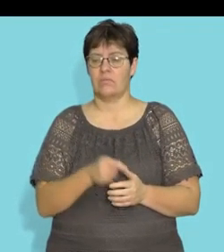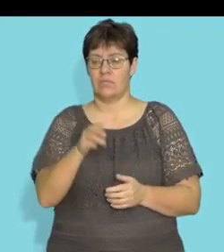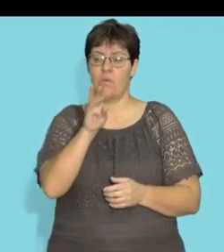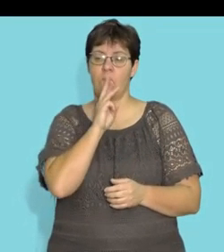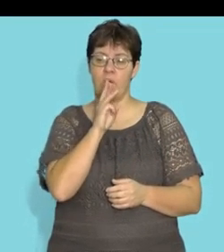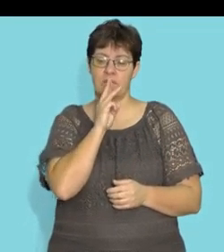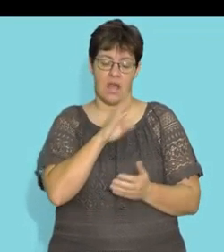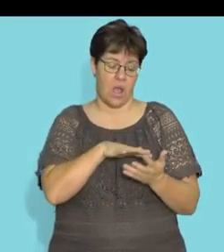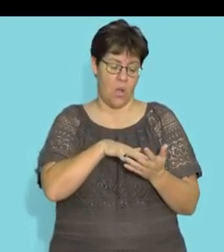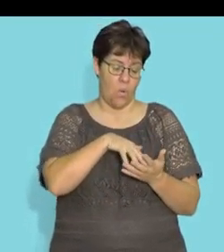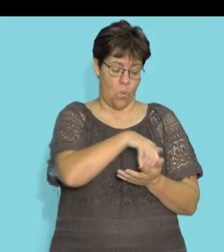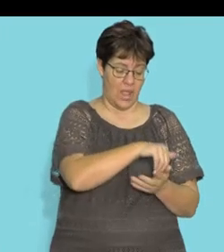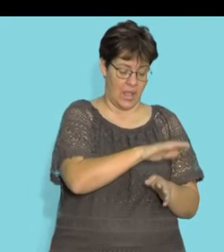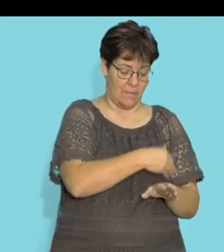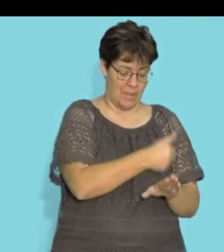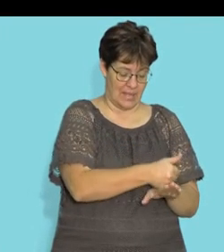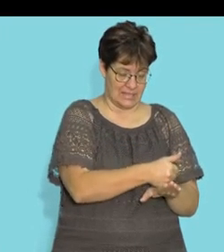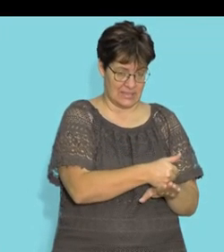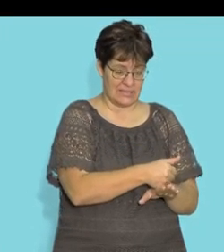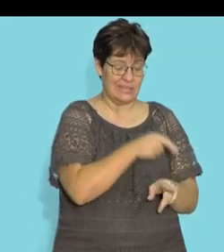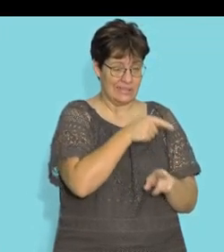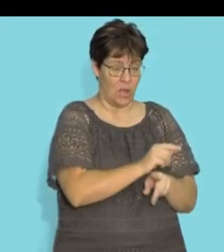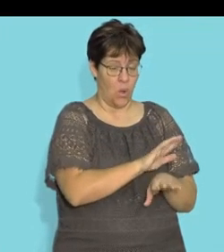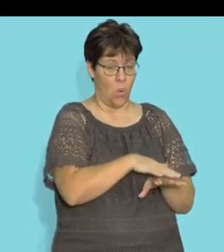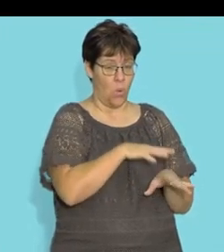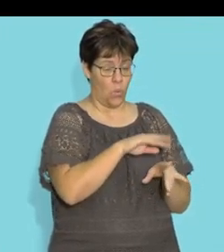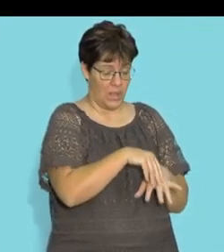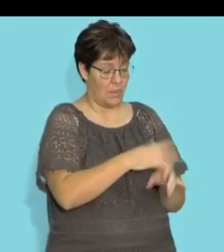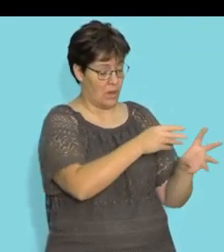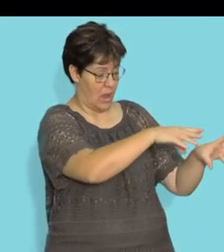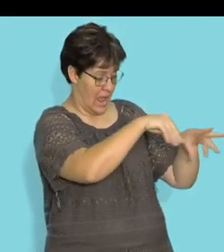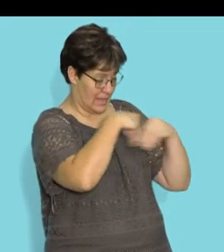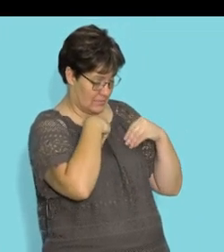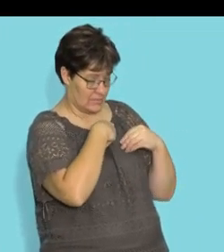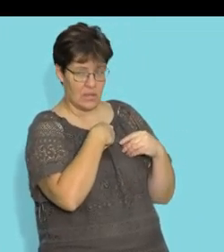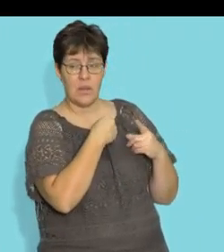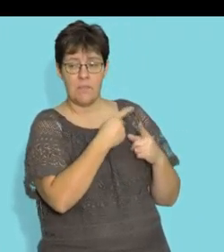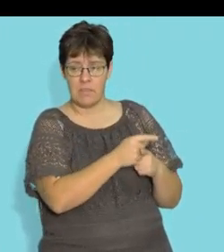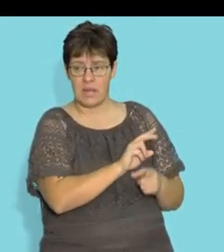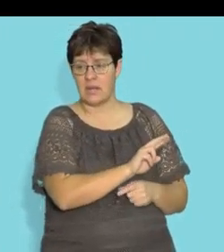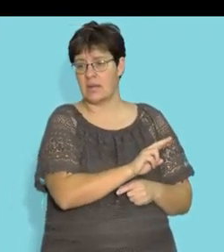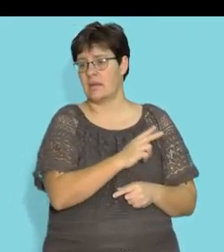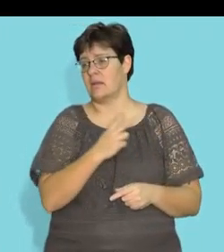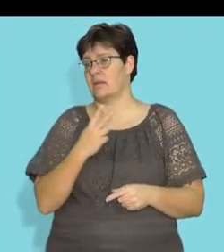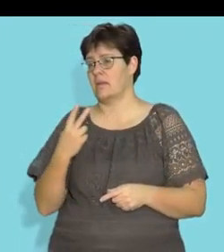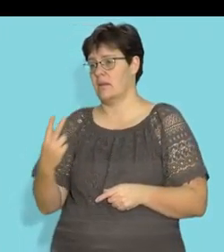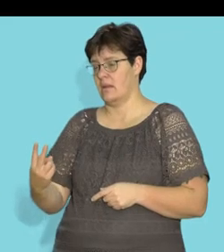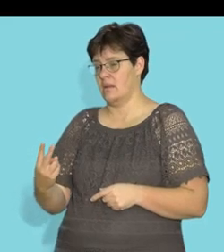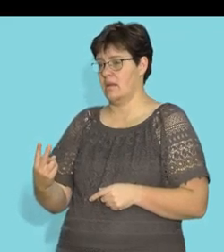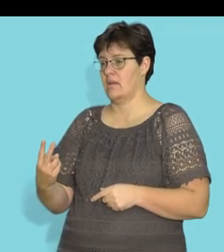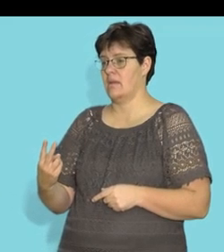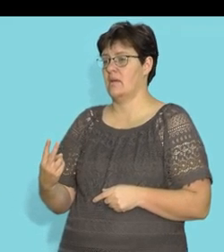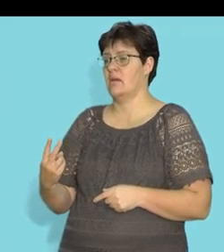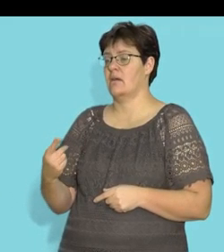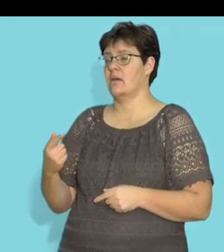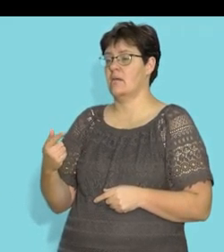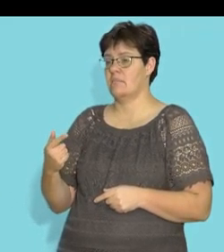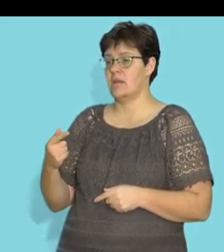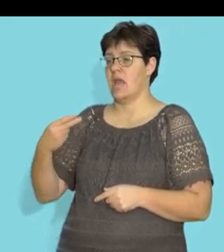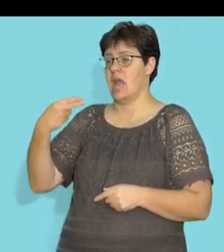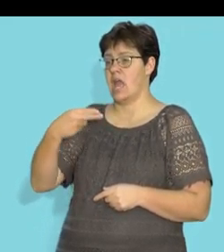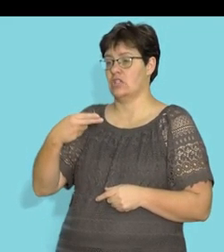an ampholyte, we know that water is not a strong acid or a strong base, because it all depends on the reaction as to